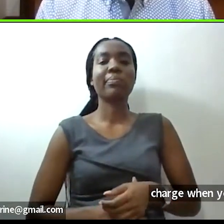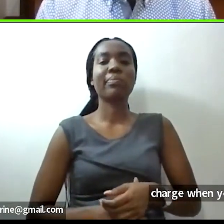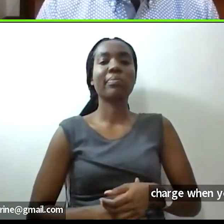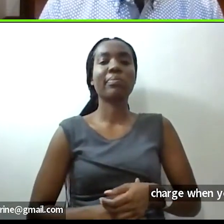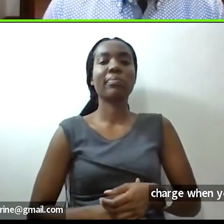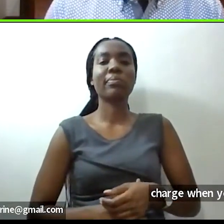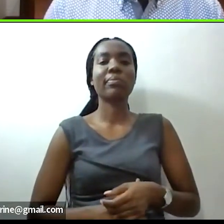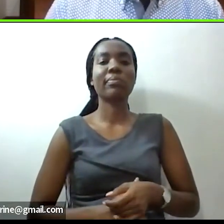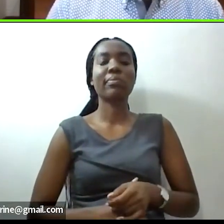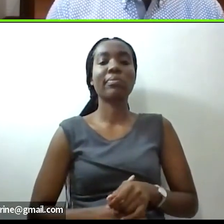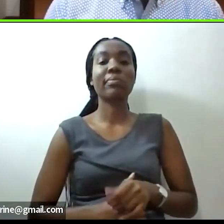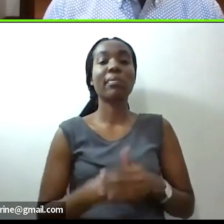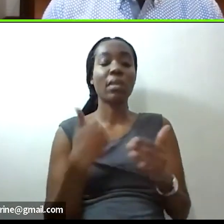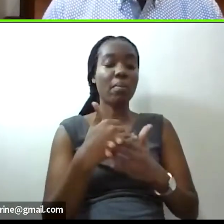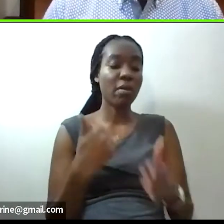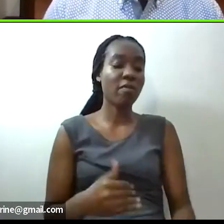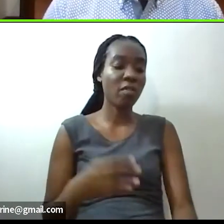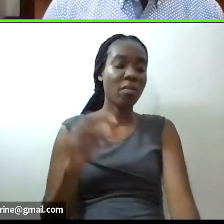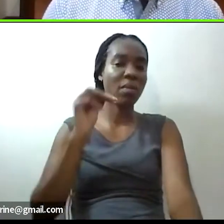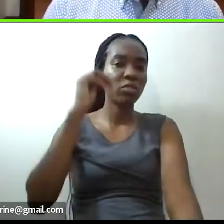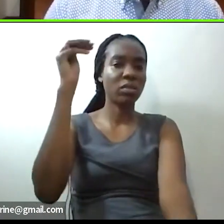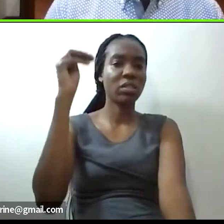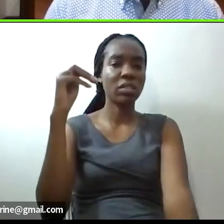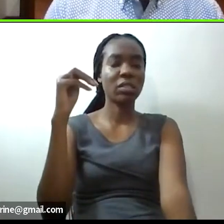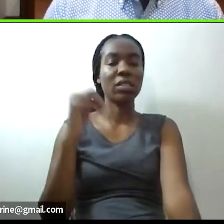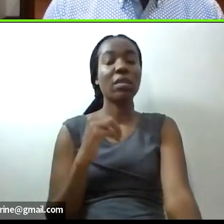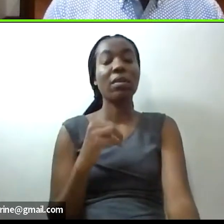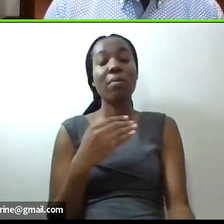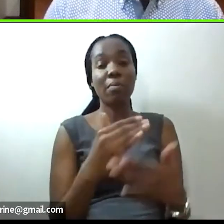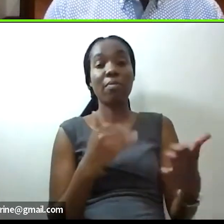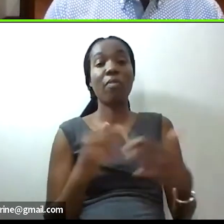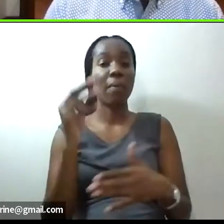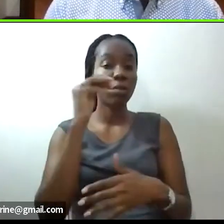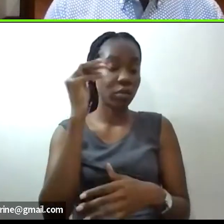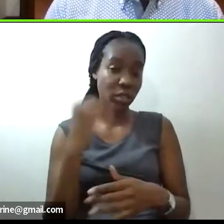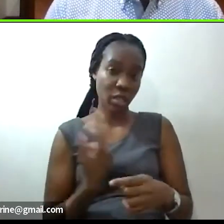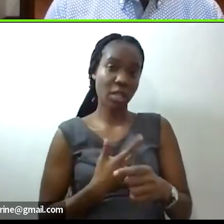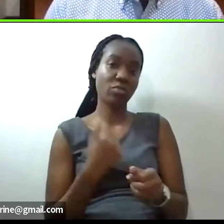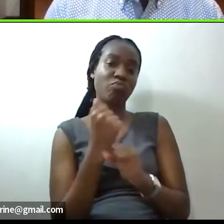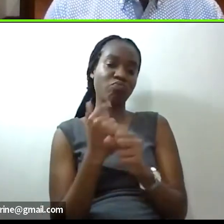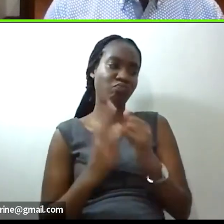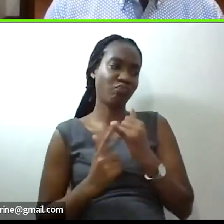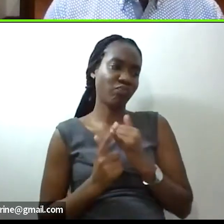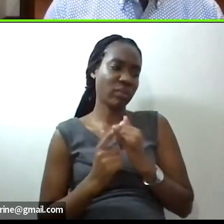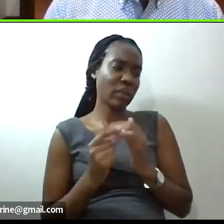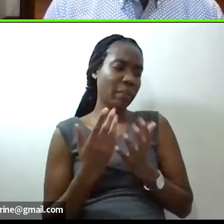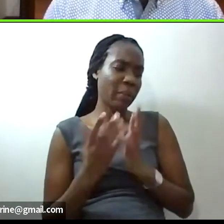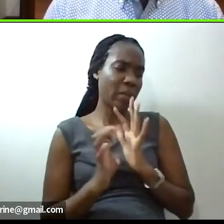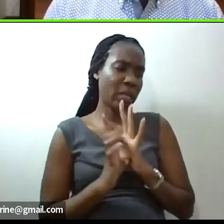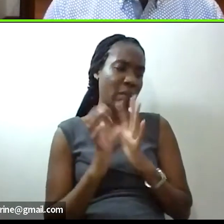Okay, before maturity, what happens is this. If, for instance, now we are